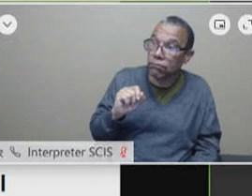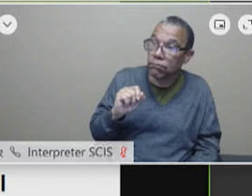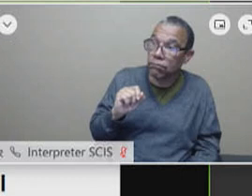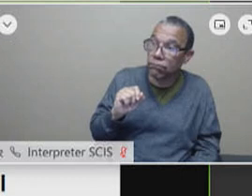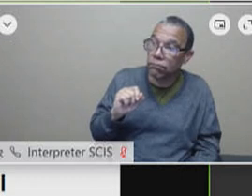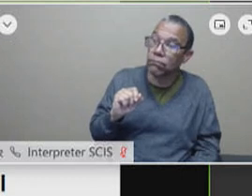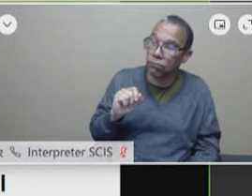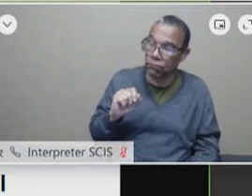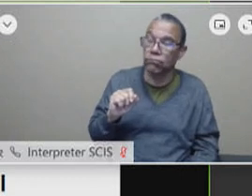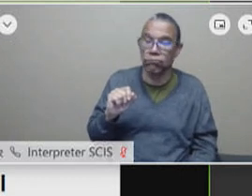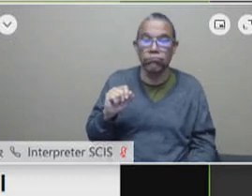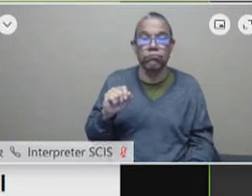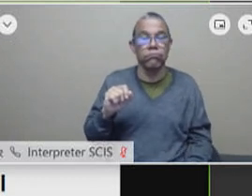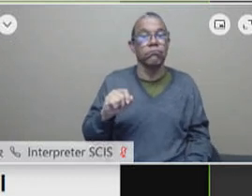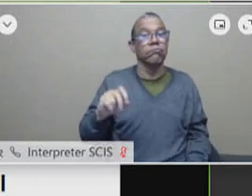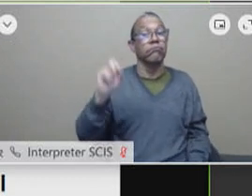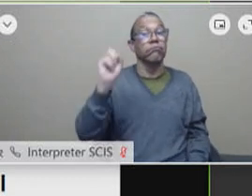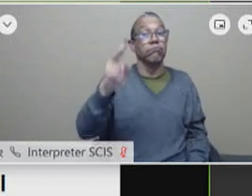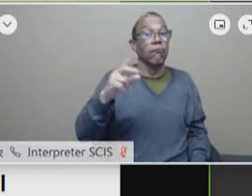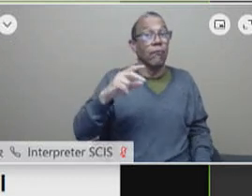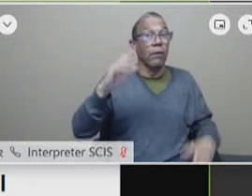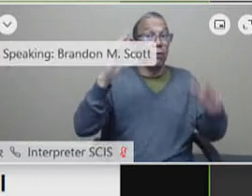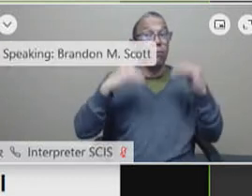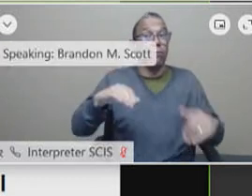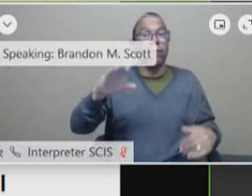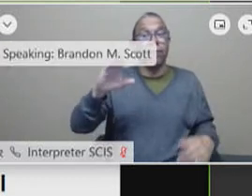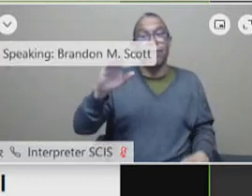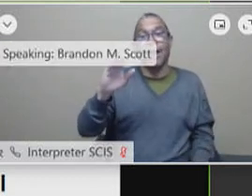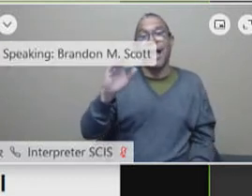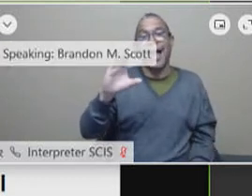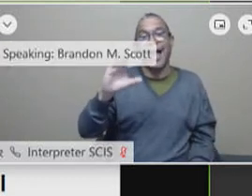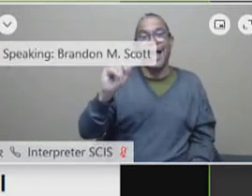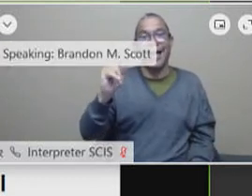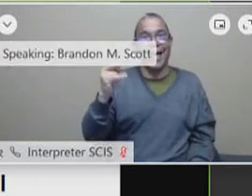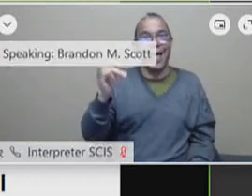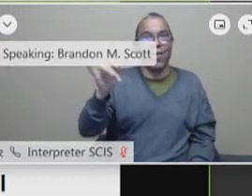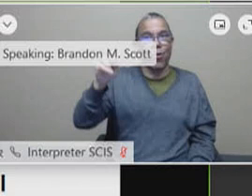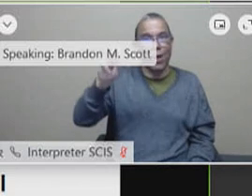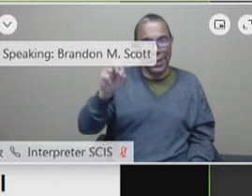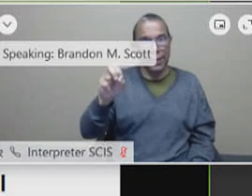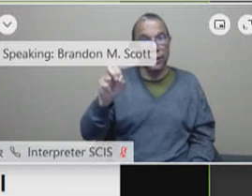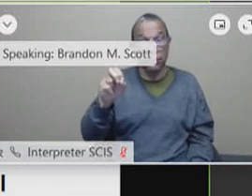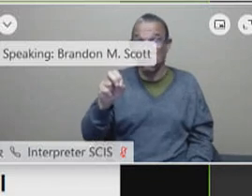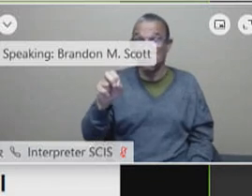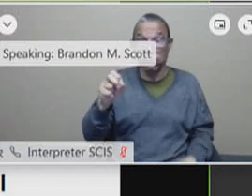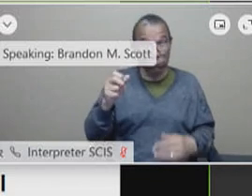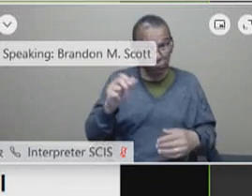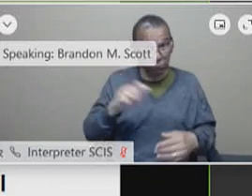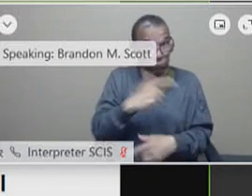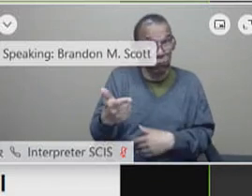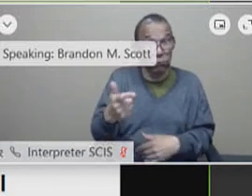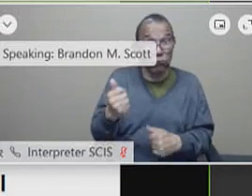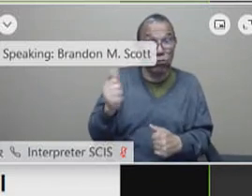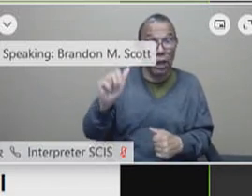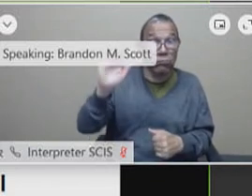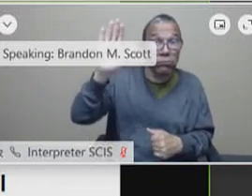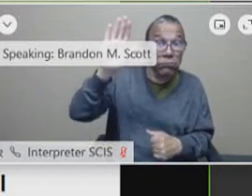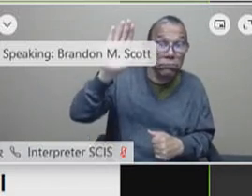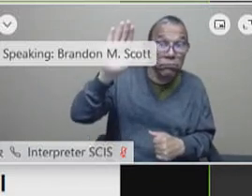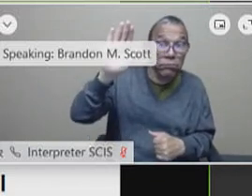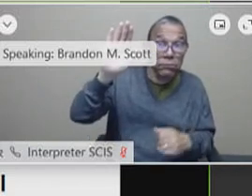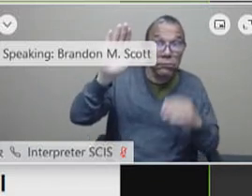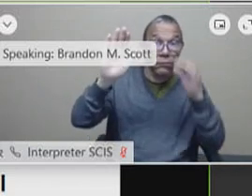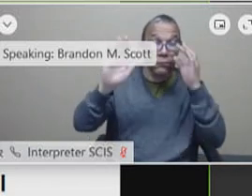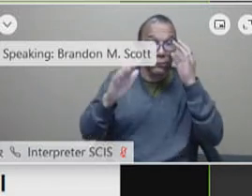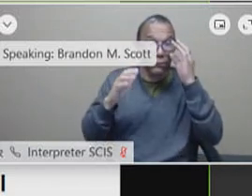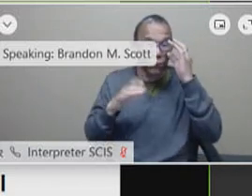All right. Catherine Klosick. Catherine, can you hit the raising function so that they